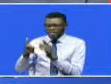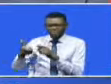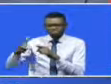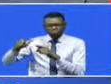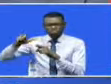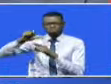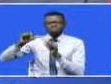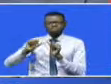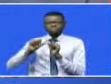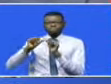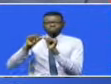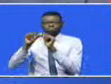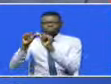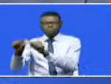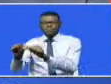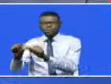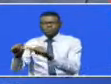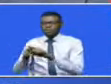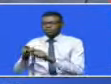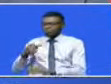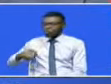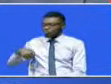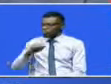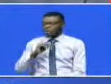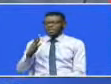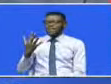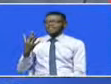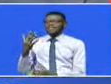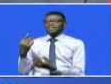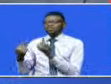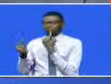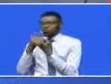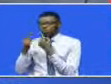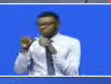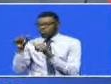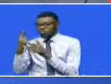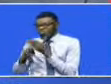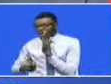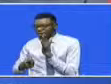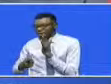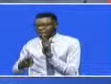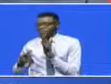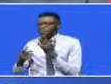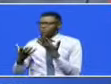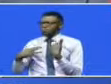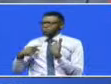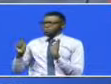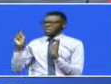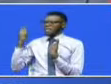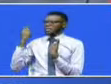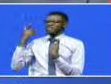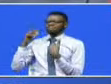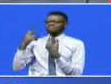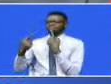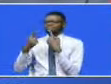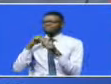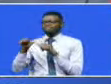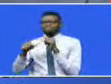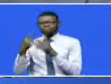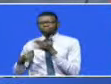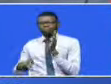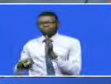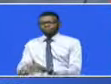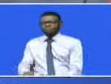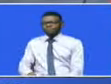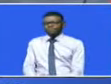And one of the things that we have talked about, and I talked about, and many other Kenyans did talk about, is this thing that is